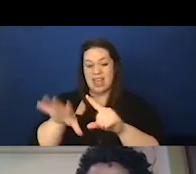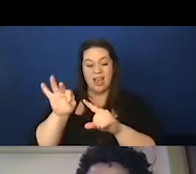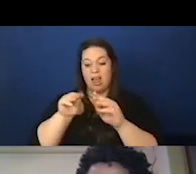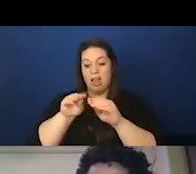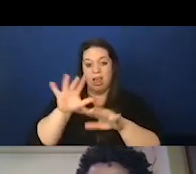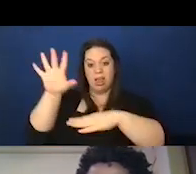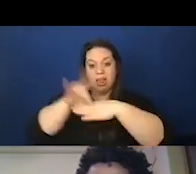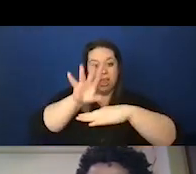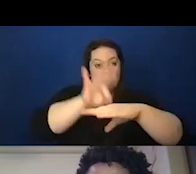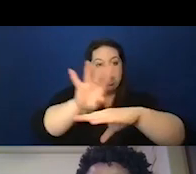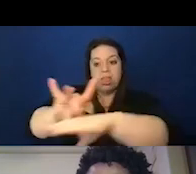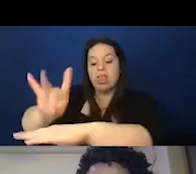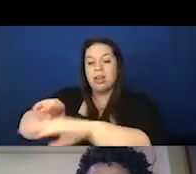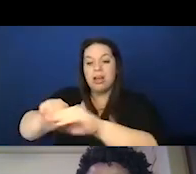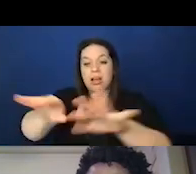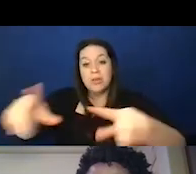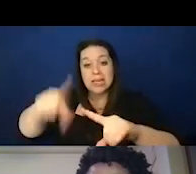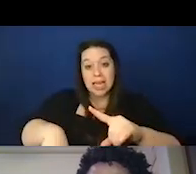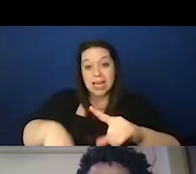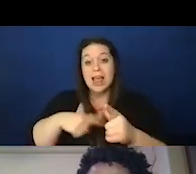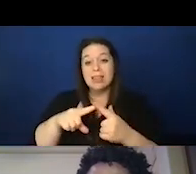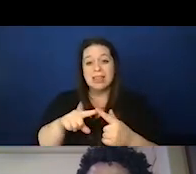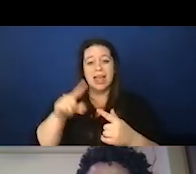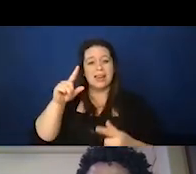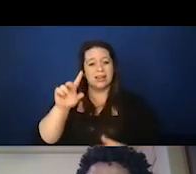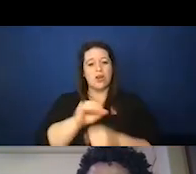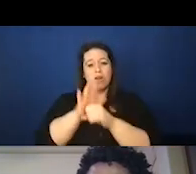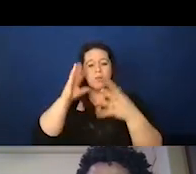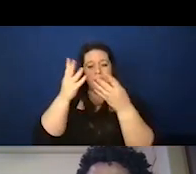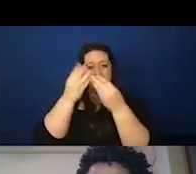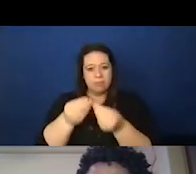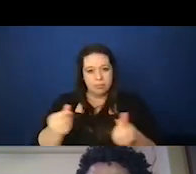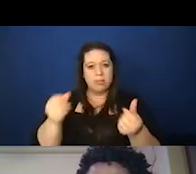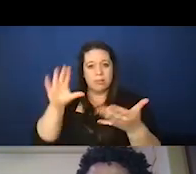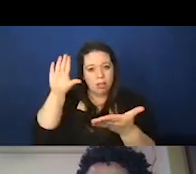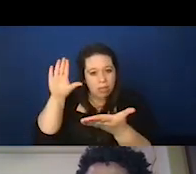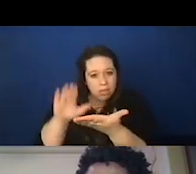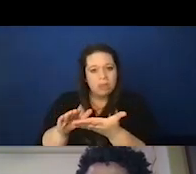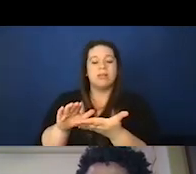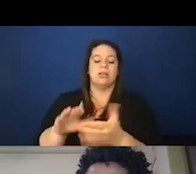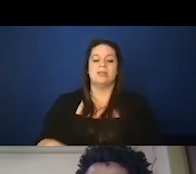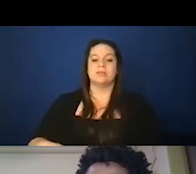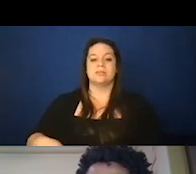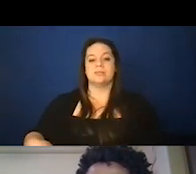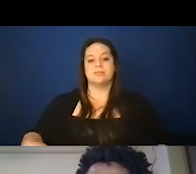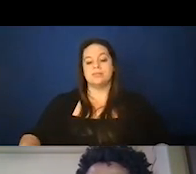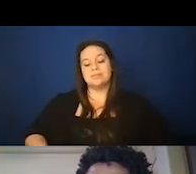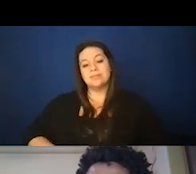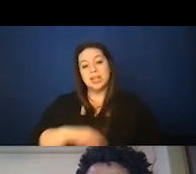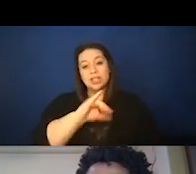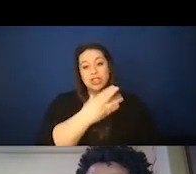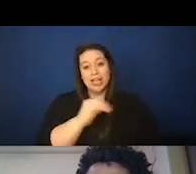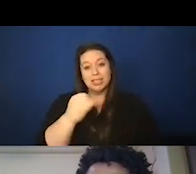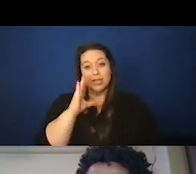to infect, then the virus goes away somewhat. It goes underneath, it goes subterranean. So the J&J is going to be